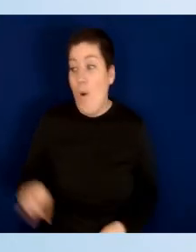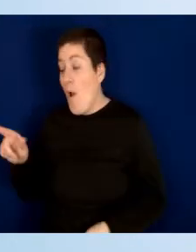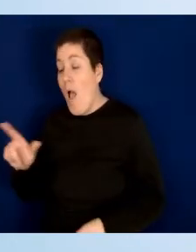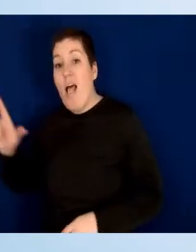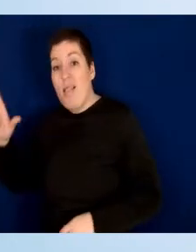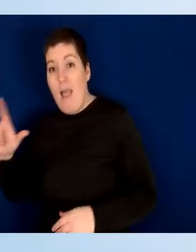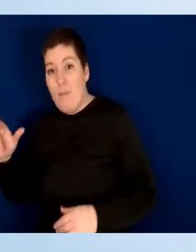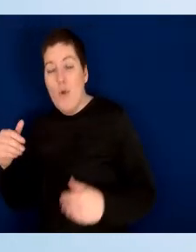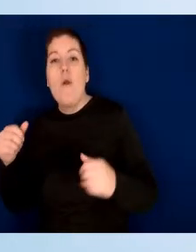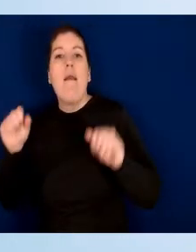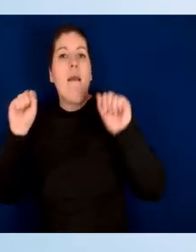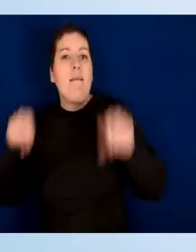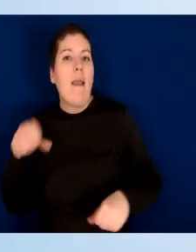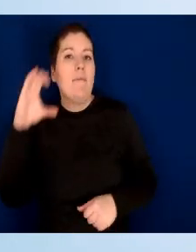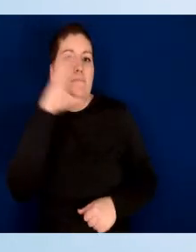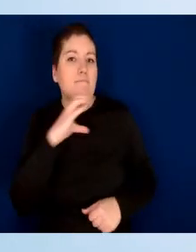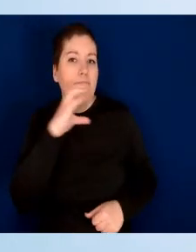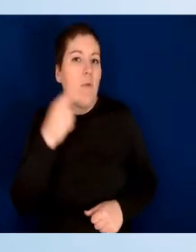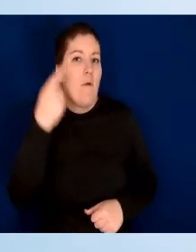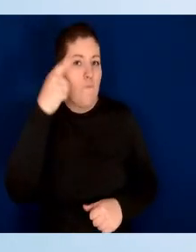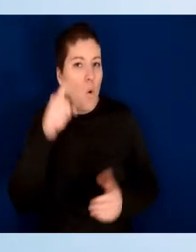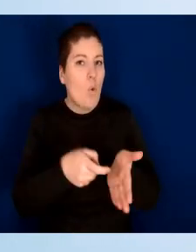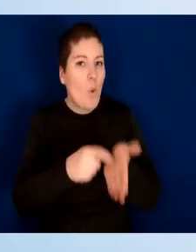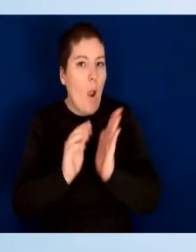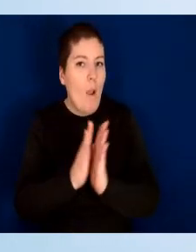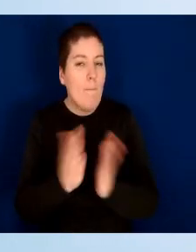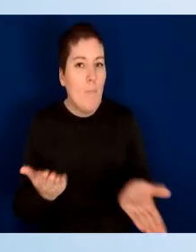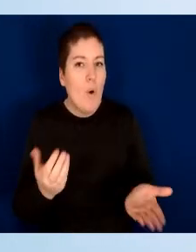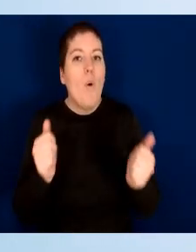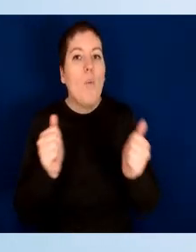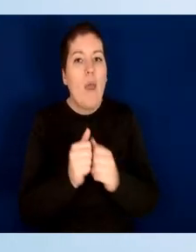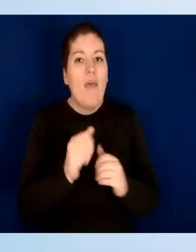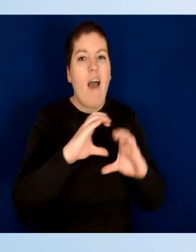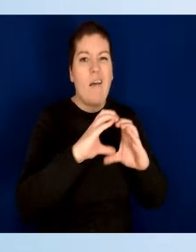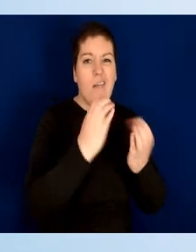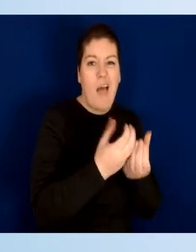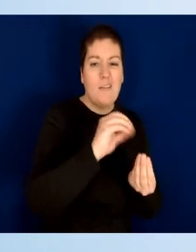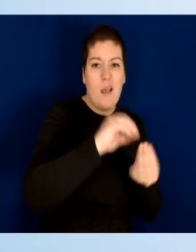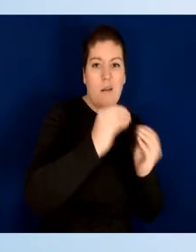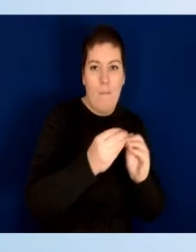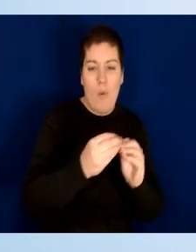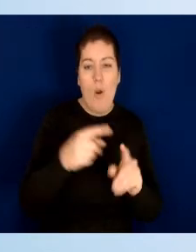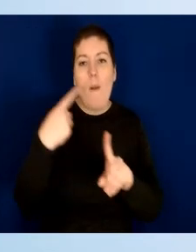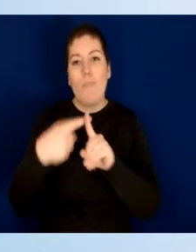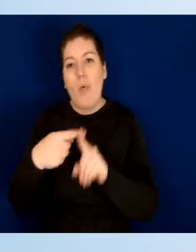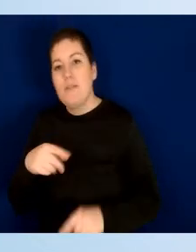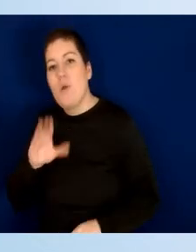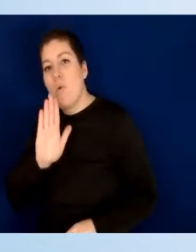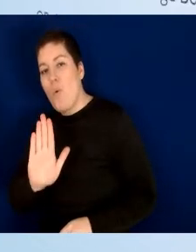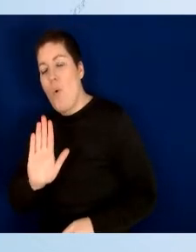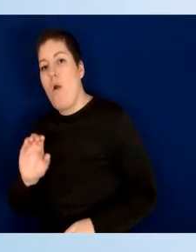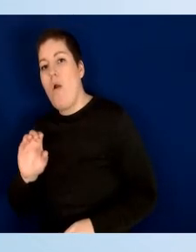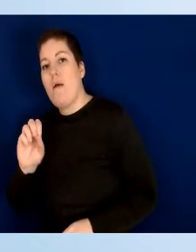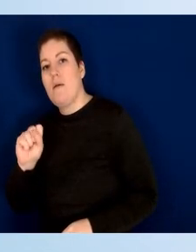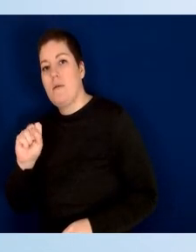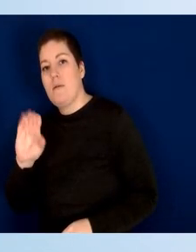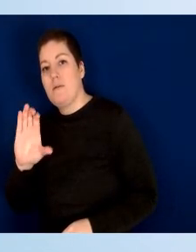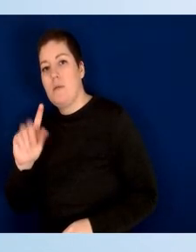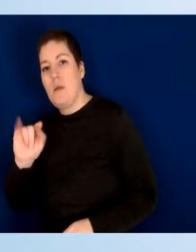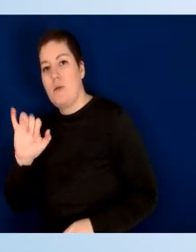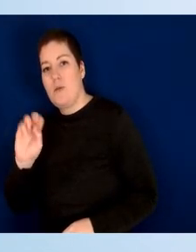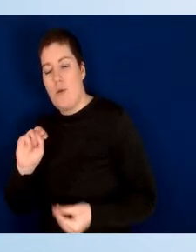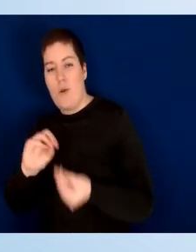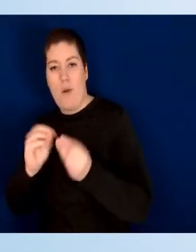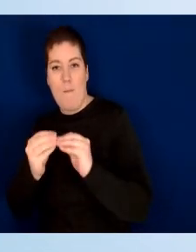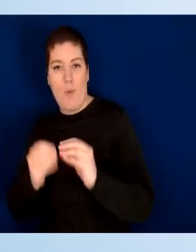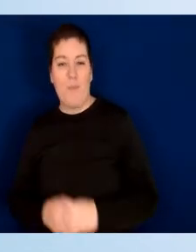to the library's website and click on Find Books, the library catalog allows you to search for the book that way as well. Now,